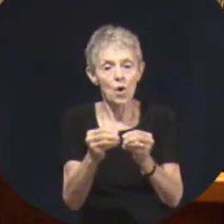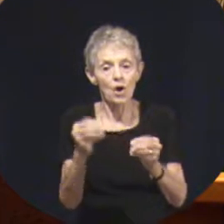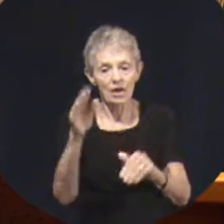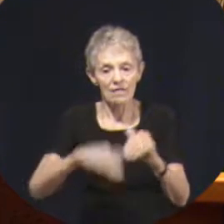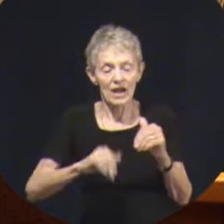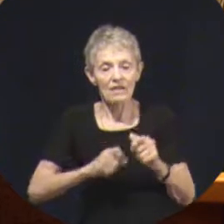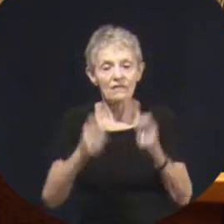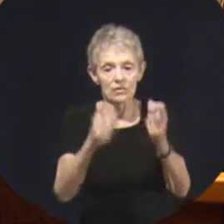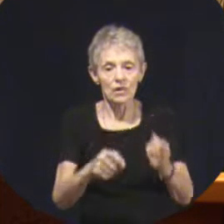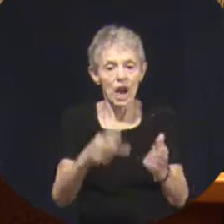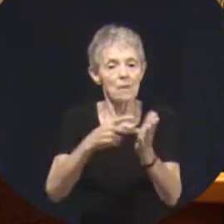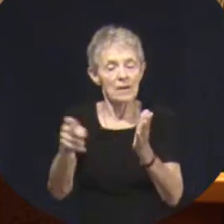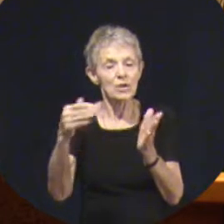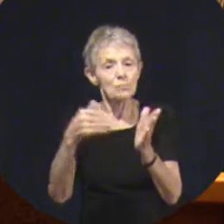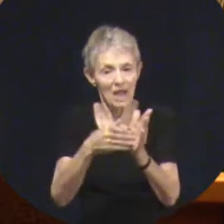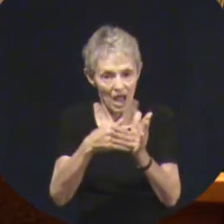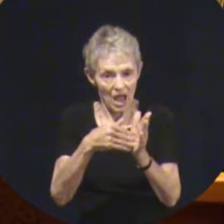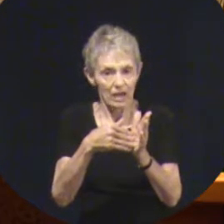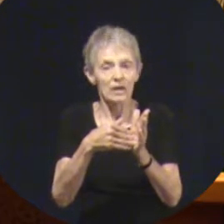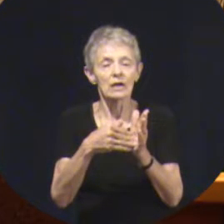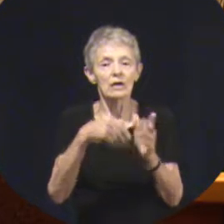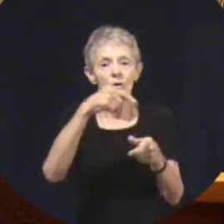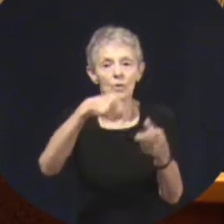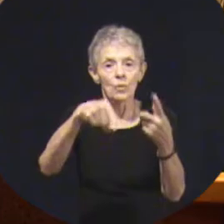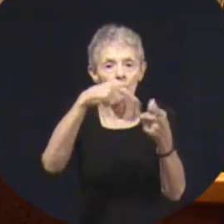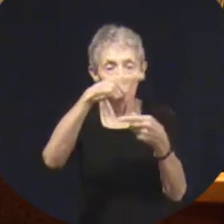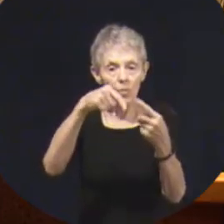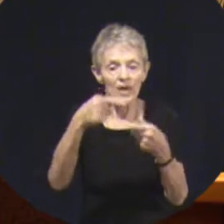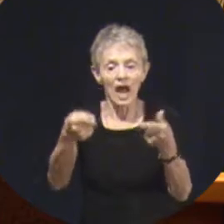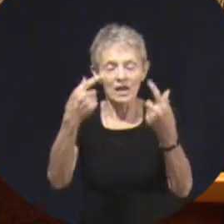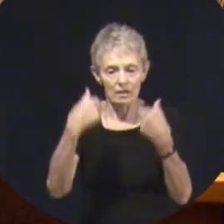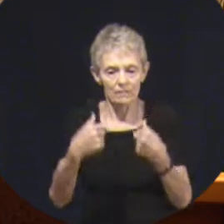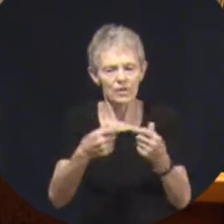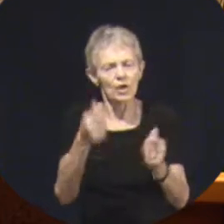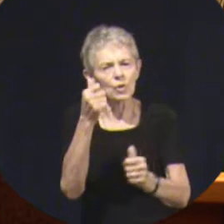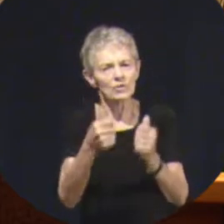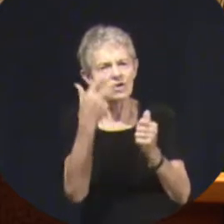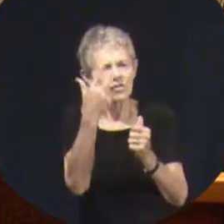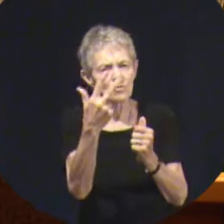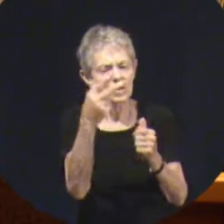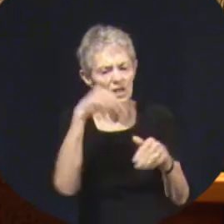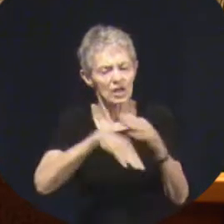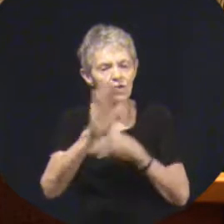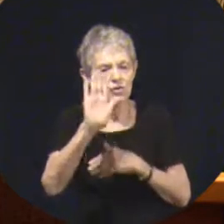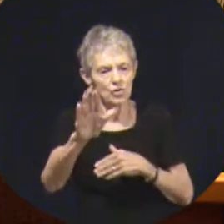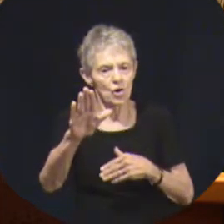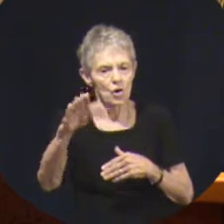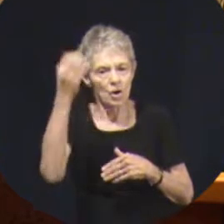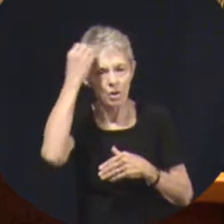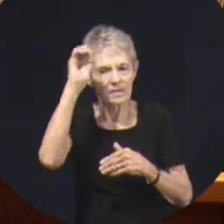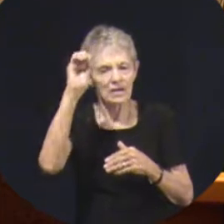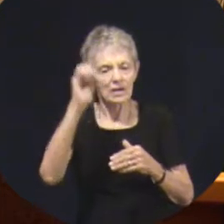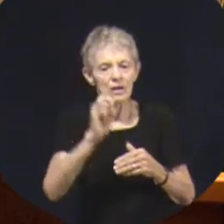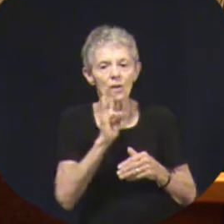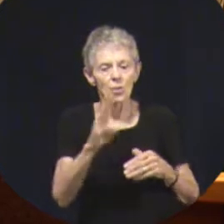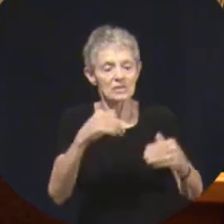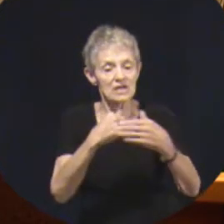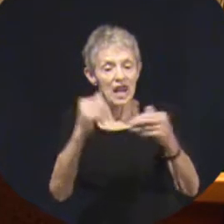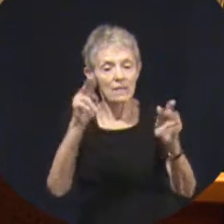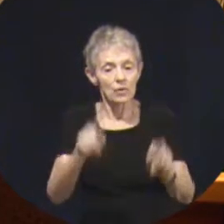you on my way back.' Which of these three, in your opinion, was neighbor to the robber's